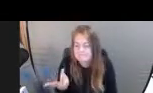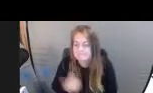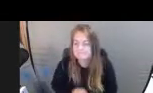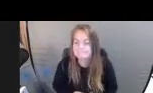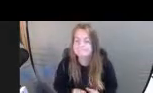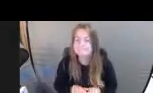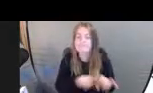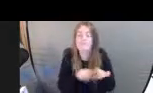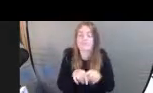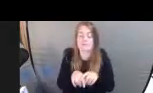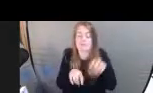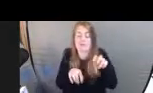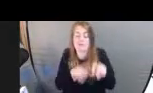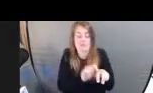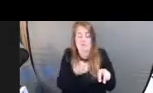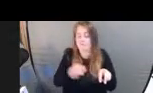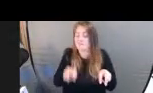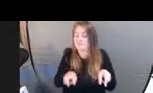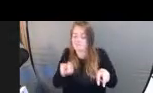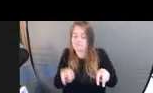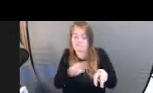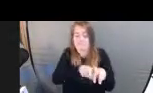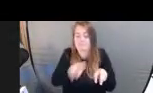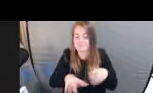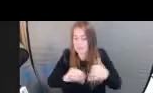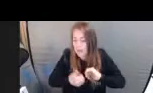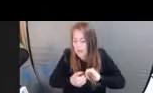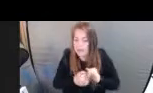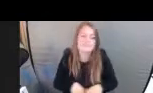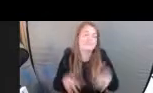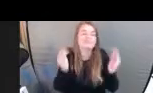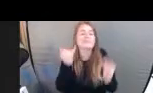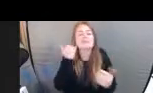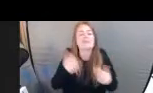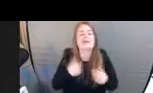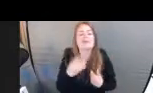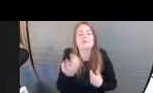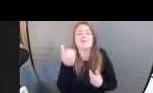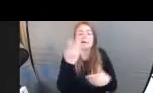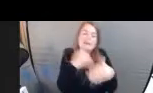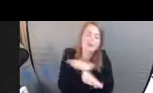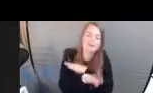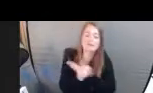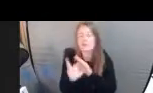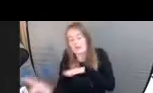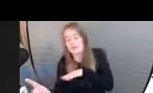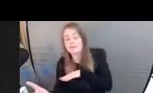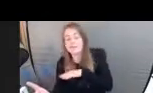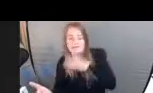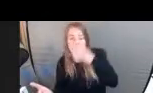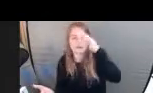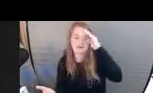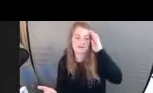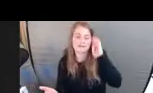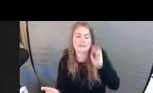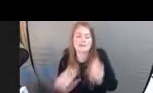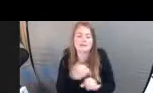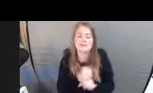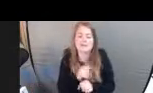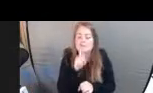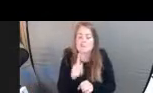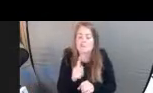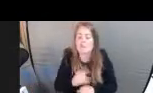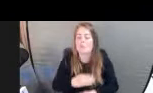being able to put your equipment to the side. Now, if you're using single entrances and exits, please don't choose to block off the